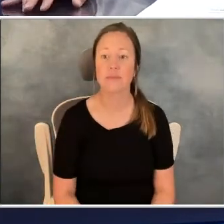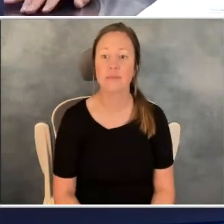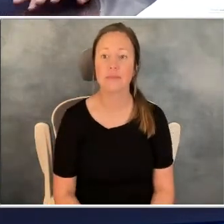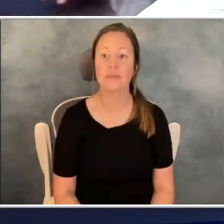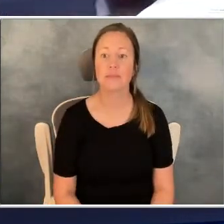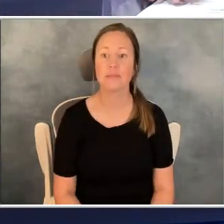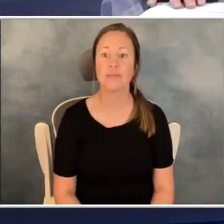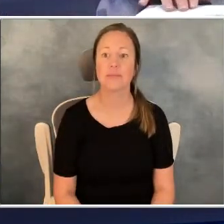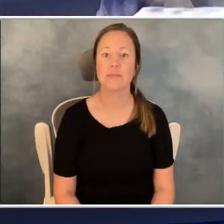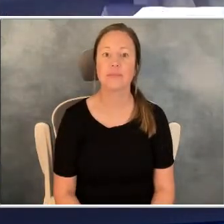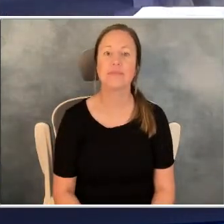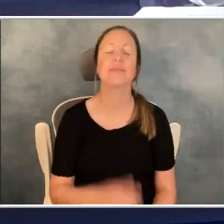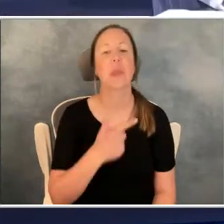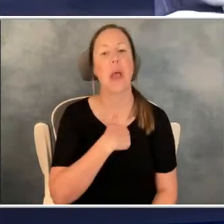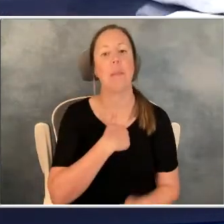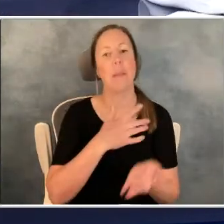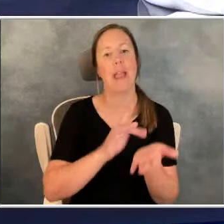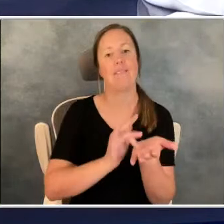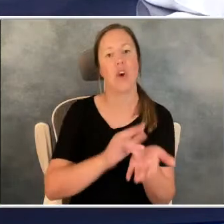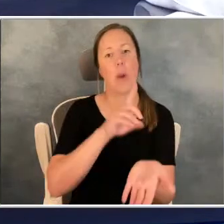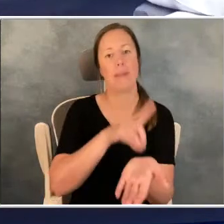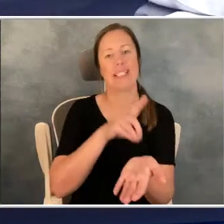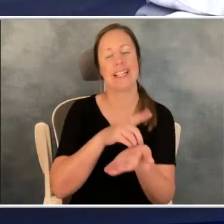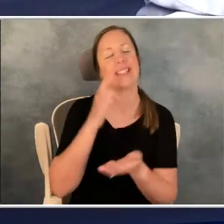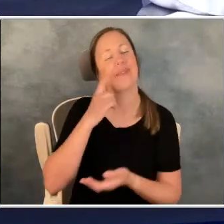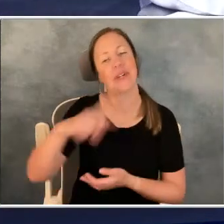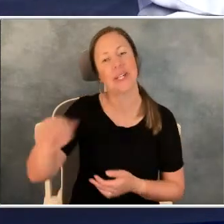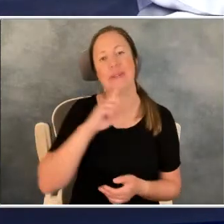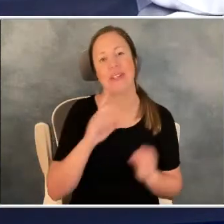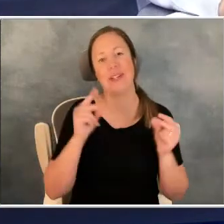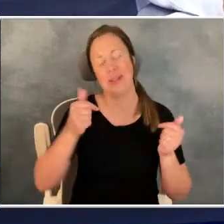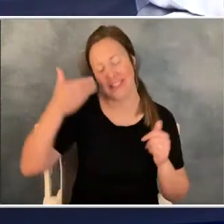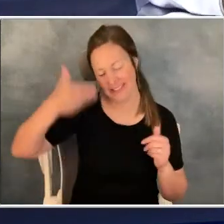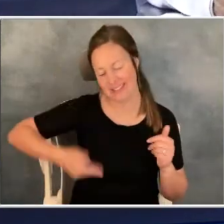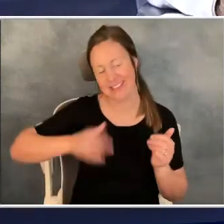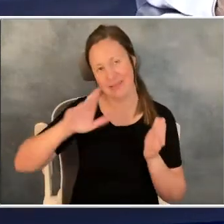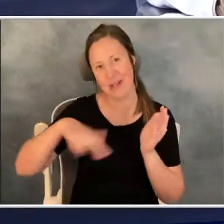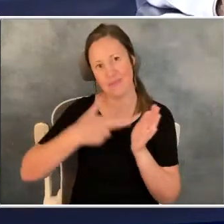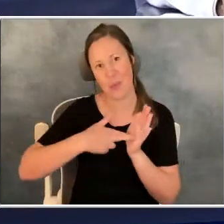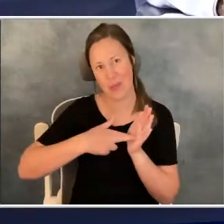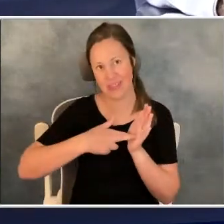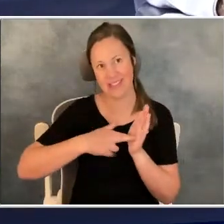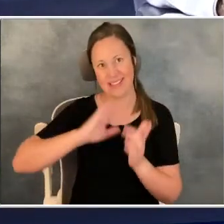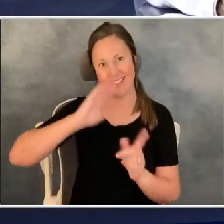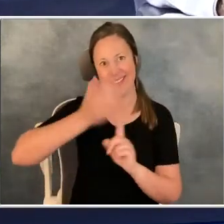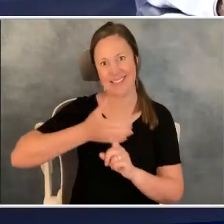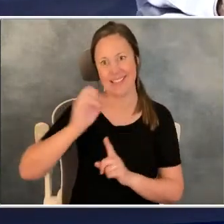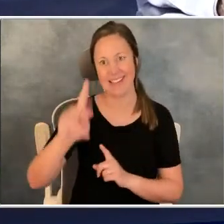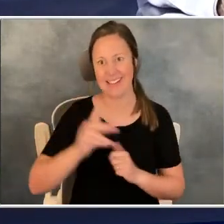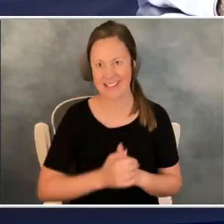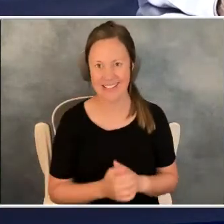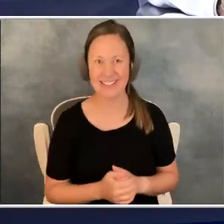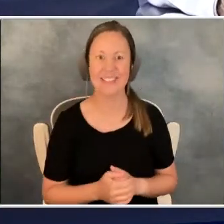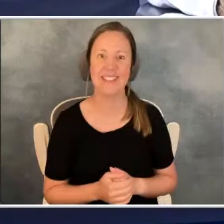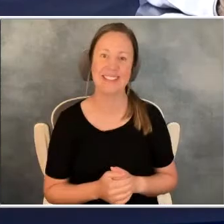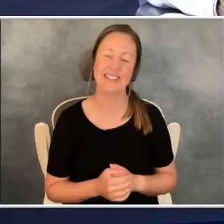You go right ahead. You are a pharmacist. I am. I know. You don't have to be one. I'm going to pretend to play one on TV. I'll play one on TV with you this